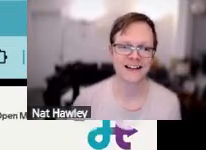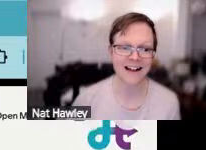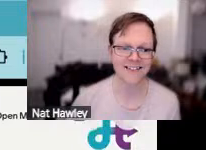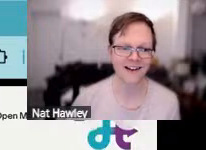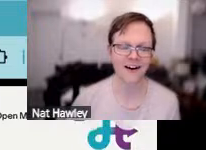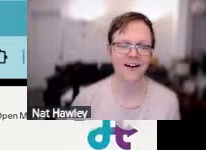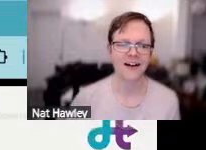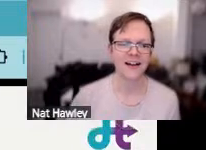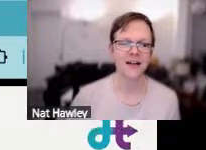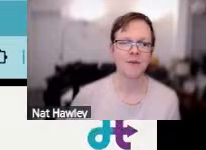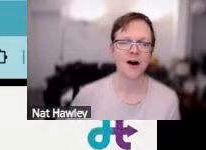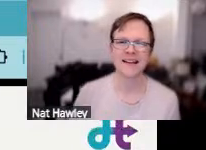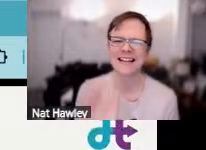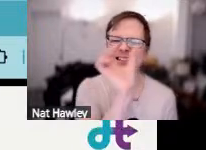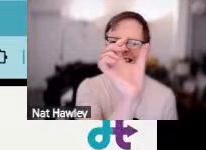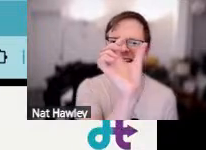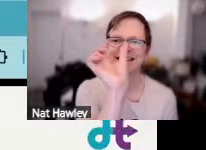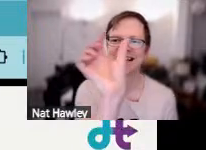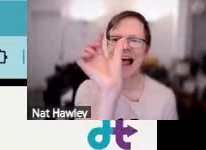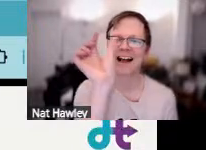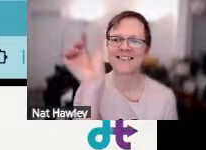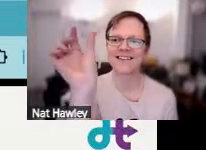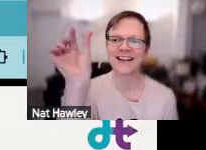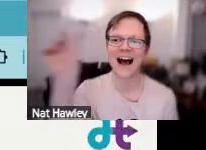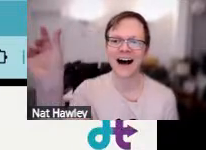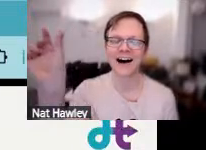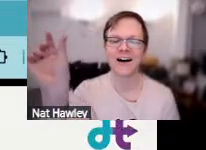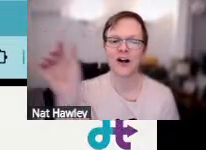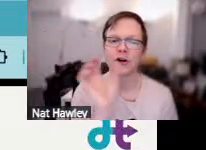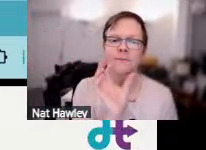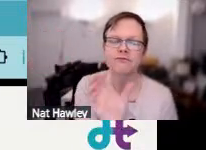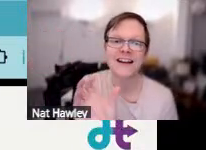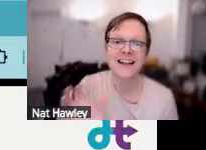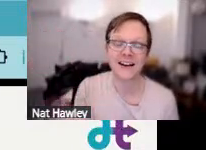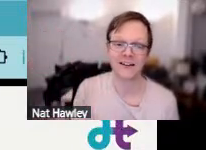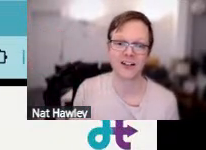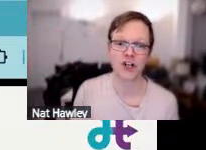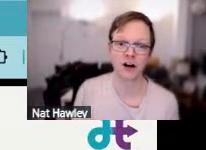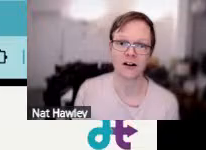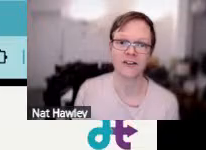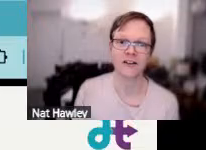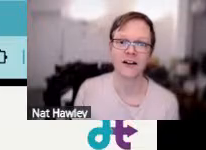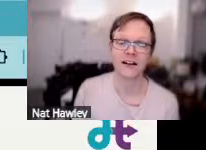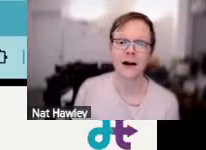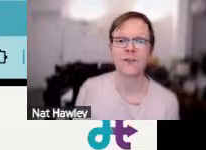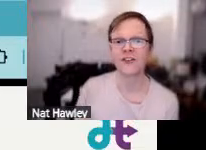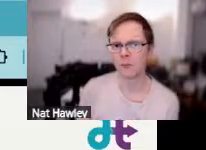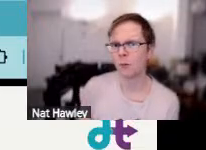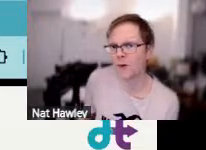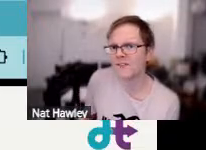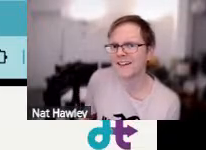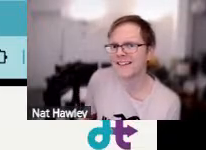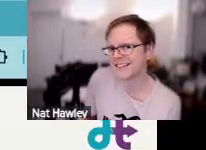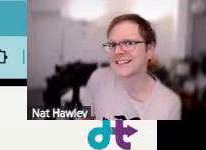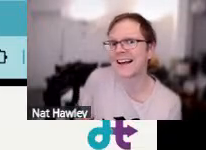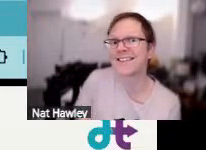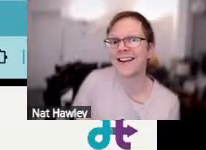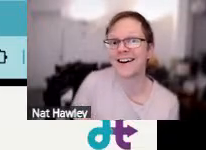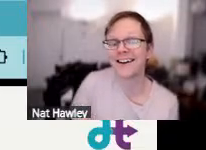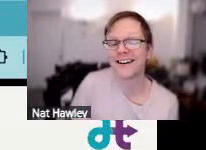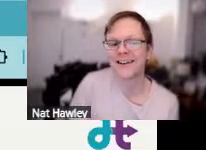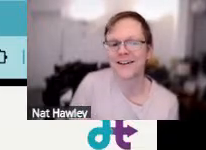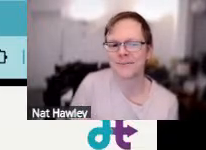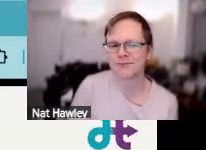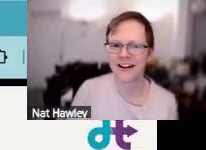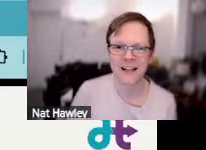word dyslexia, it might be dyslexia. You break it into chunks. Now, for someone with